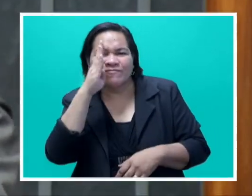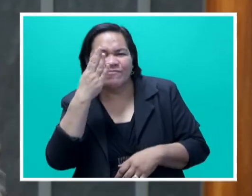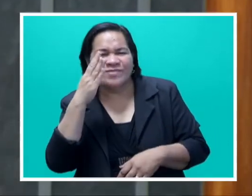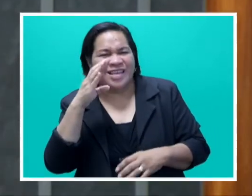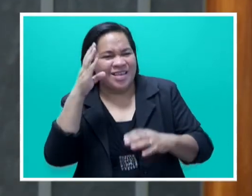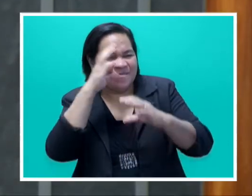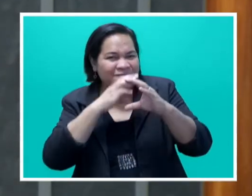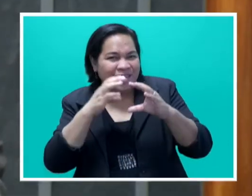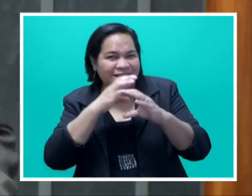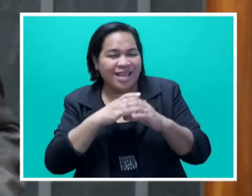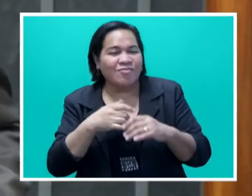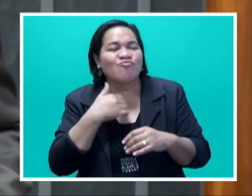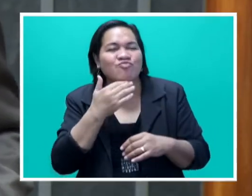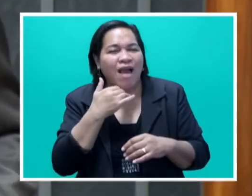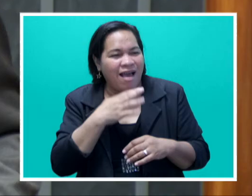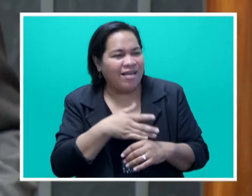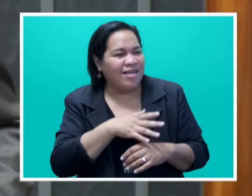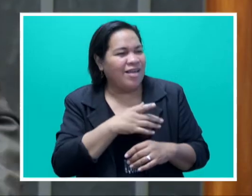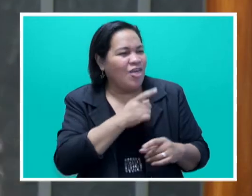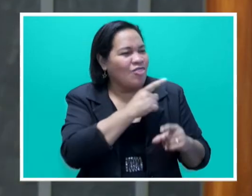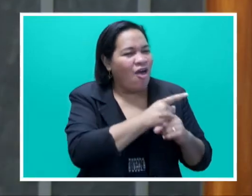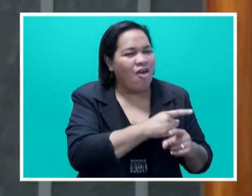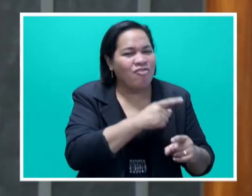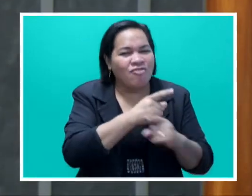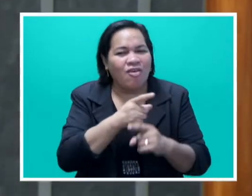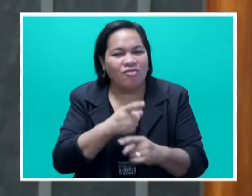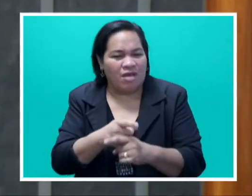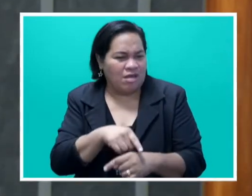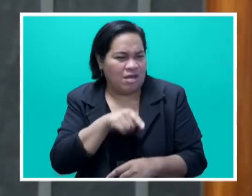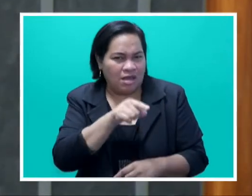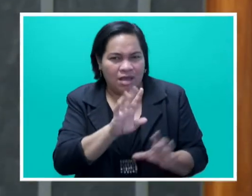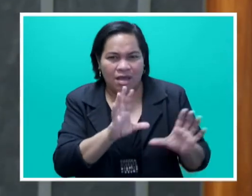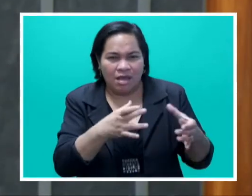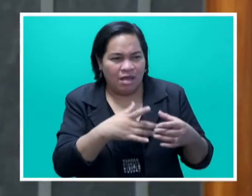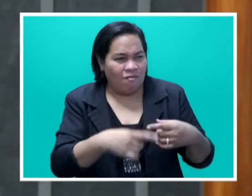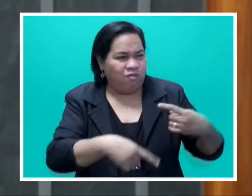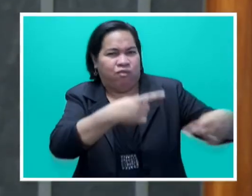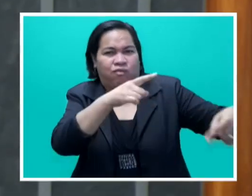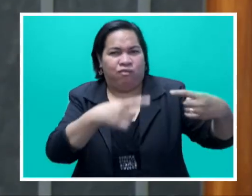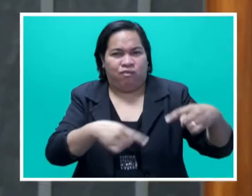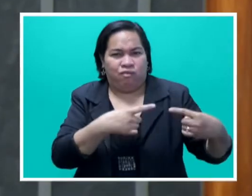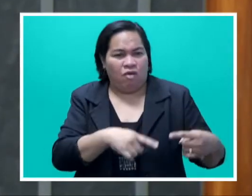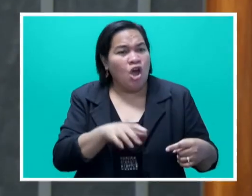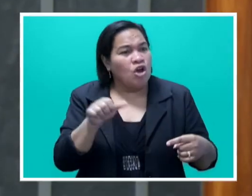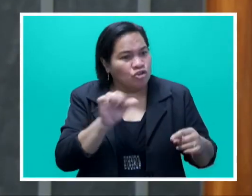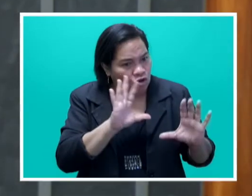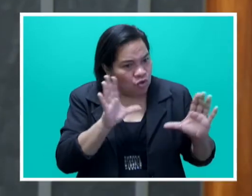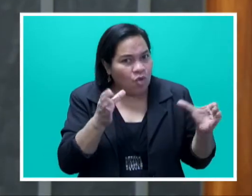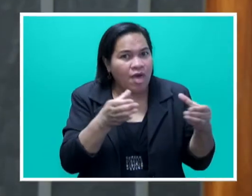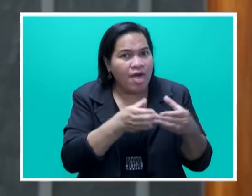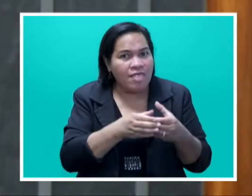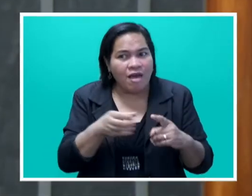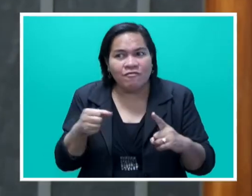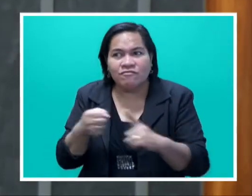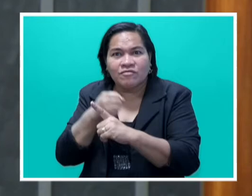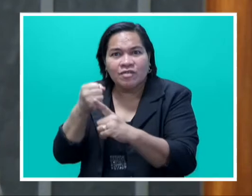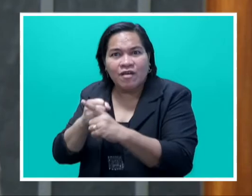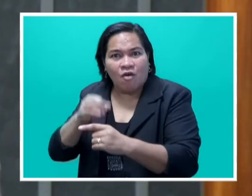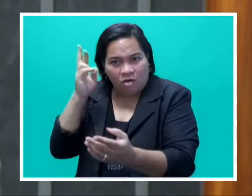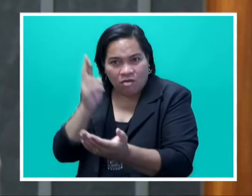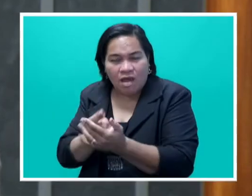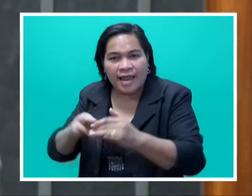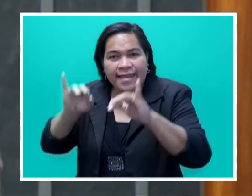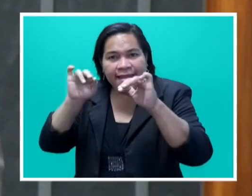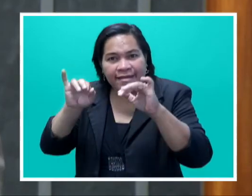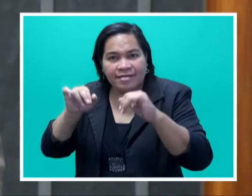on all other platforms, fighting each other, than fighting for a cause or issue.